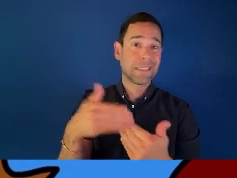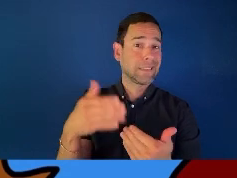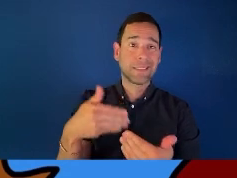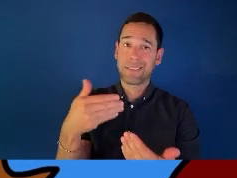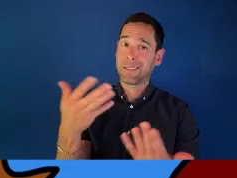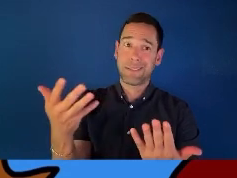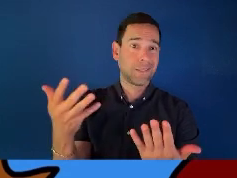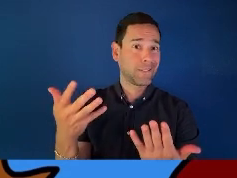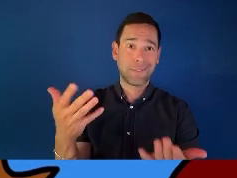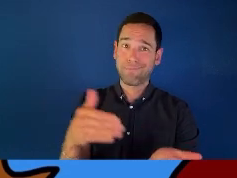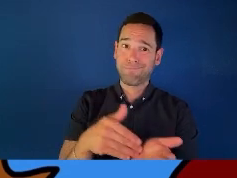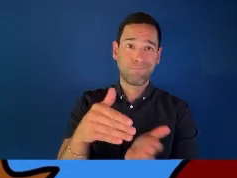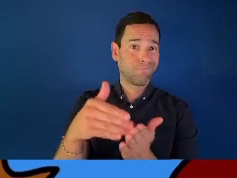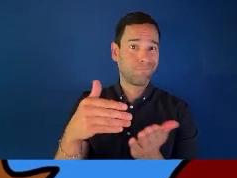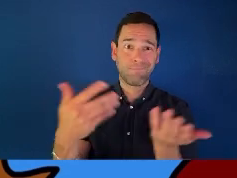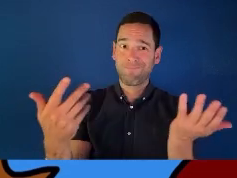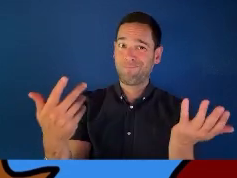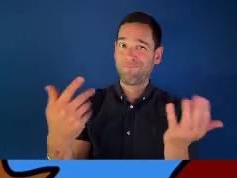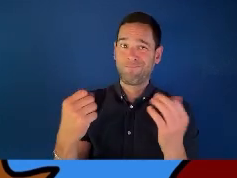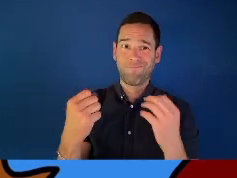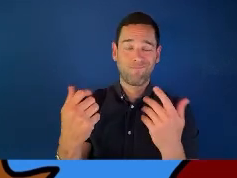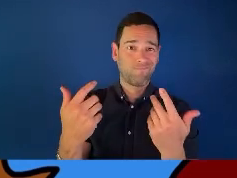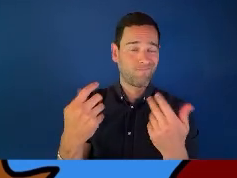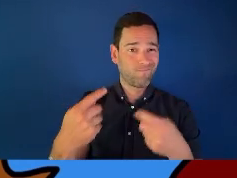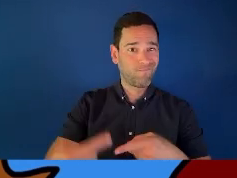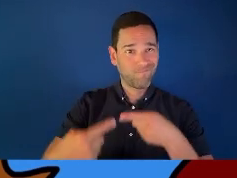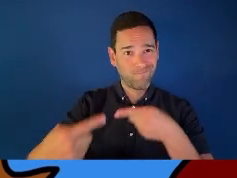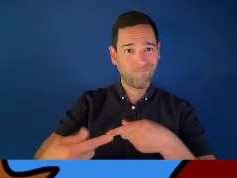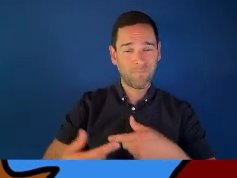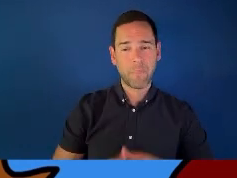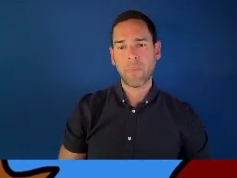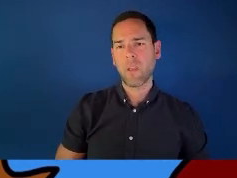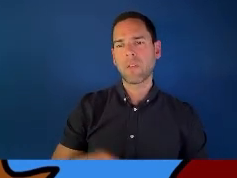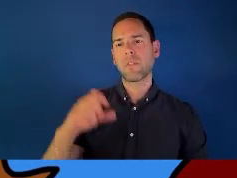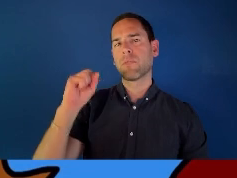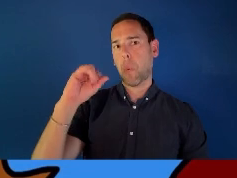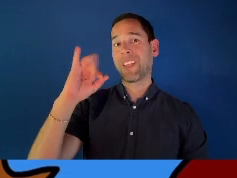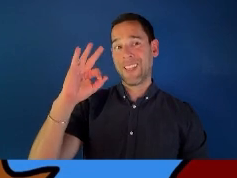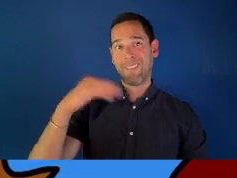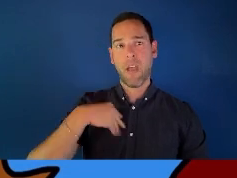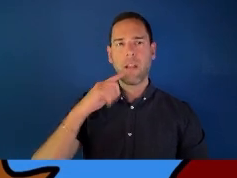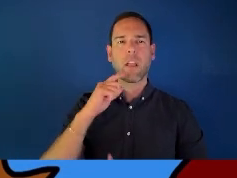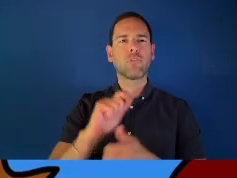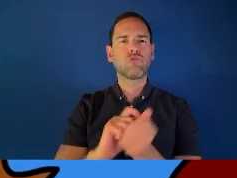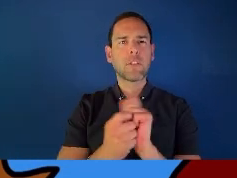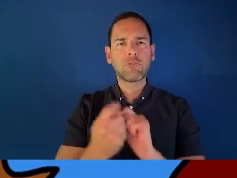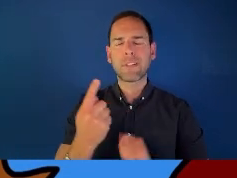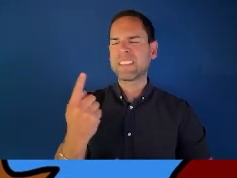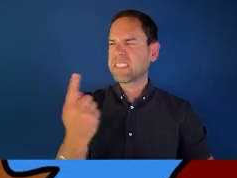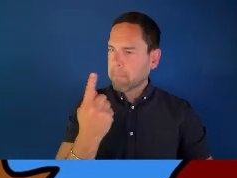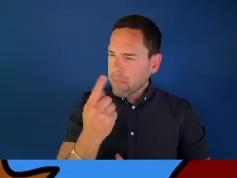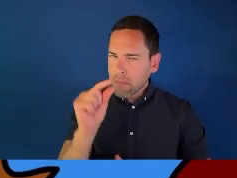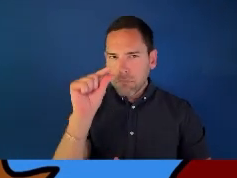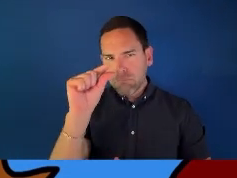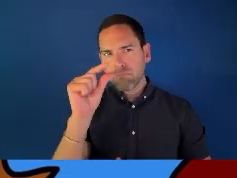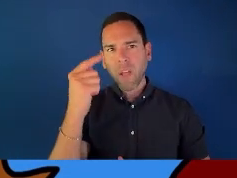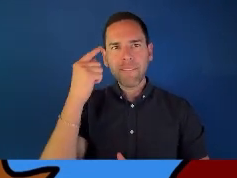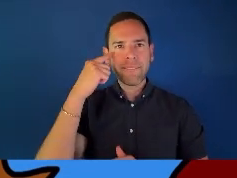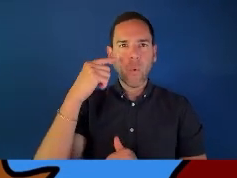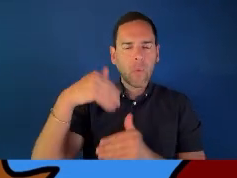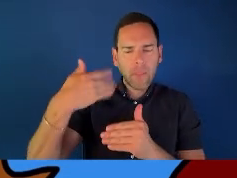better for the future, then that's what I want to be doing. And that's why I do the work that I